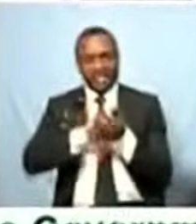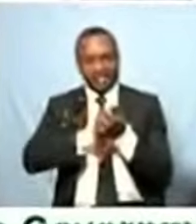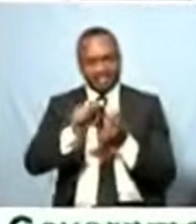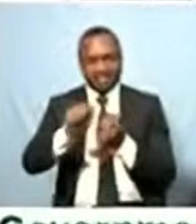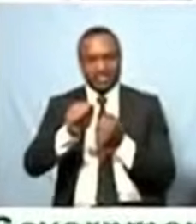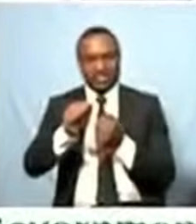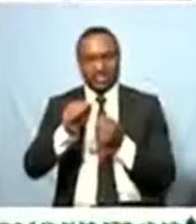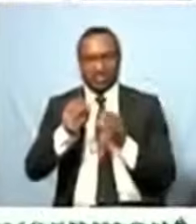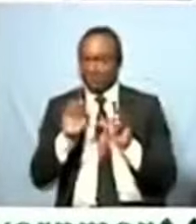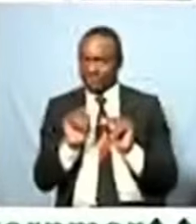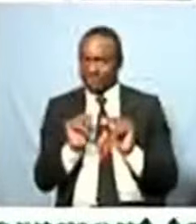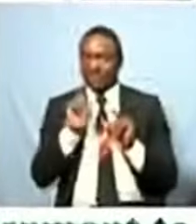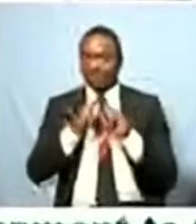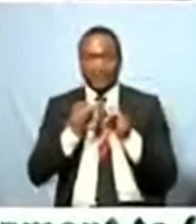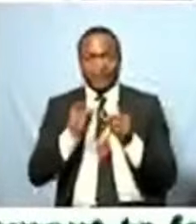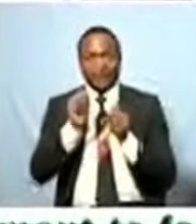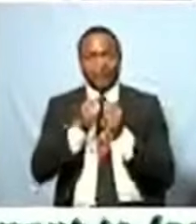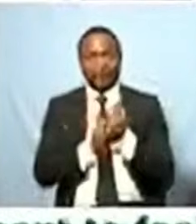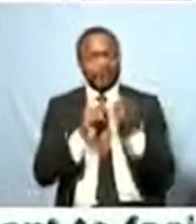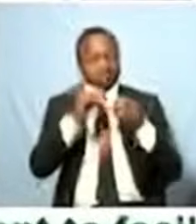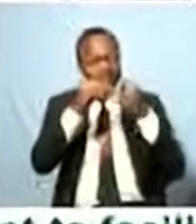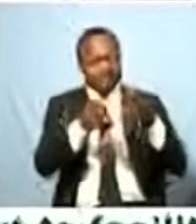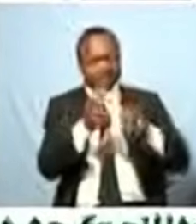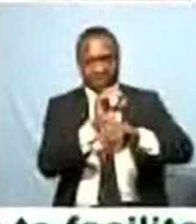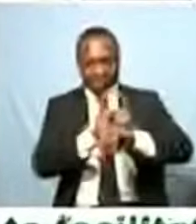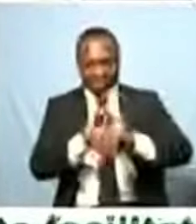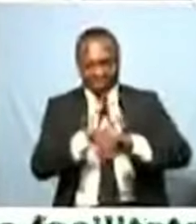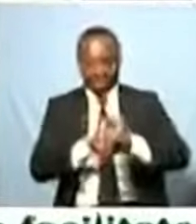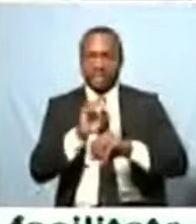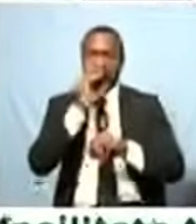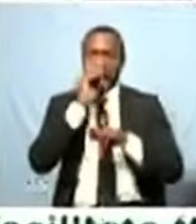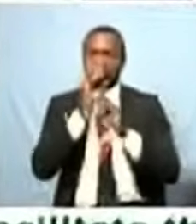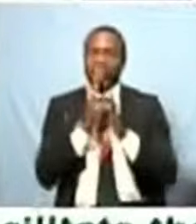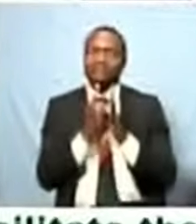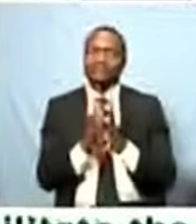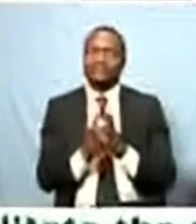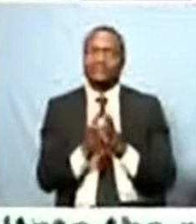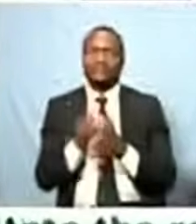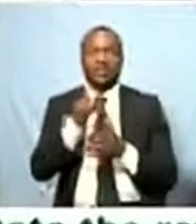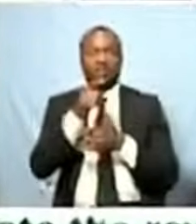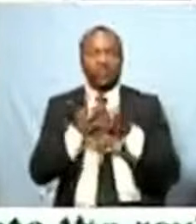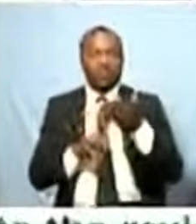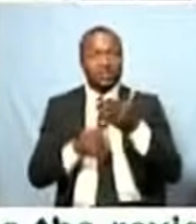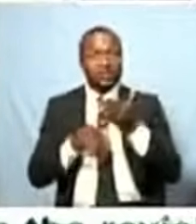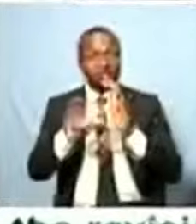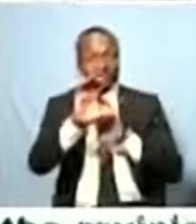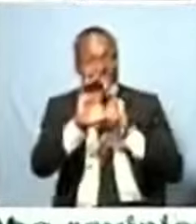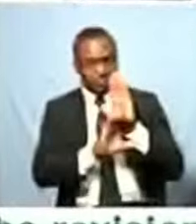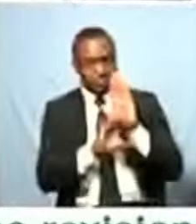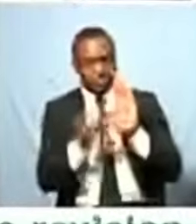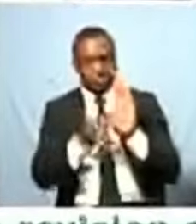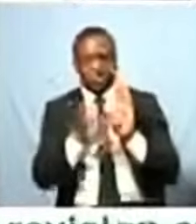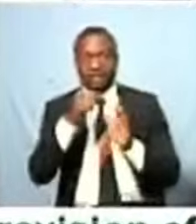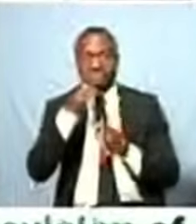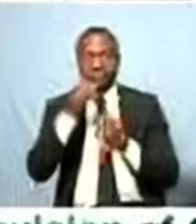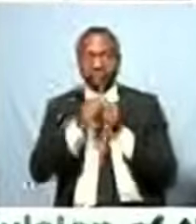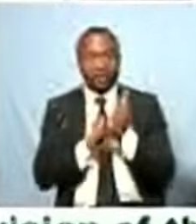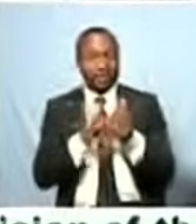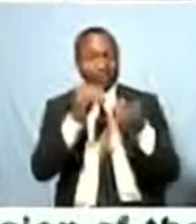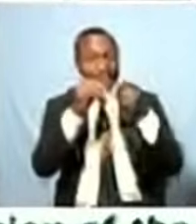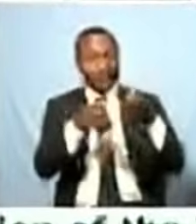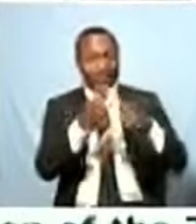the debate. It is about giving chance. Madam Speaker, what does the Constitution say about giving